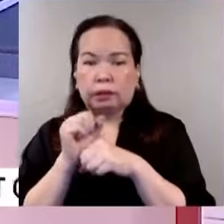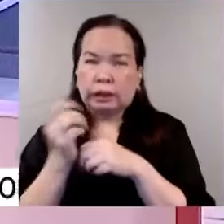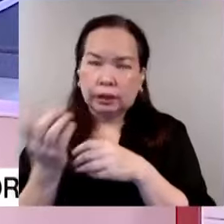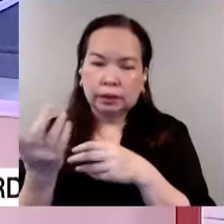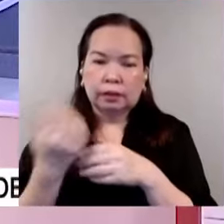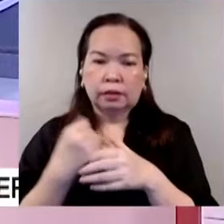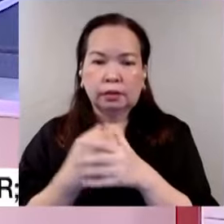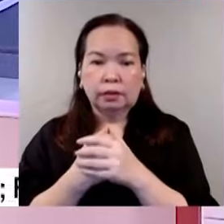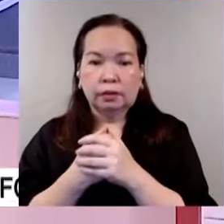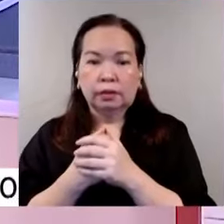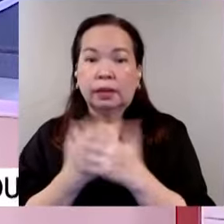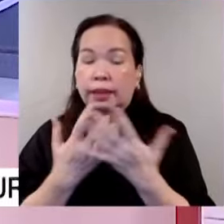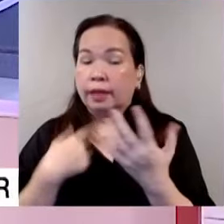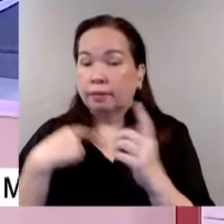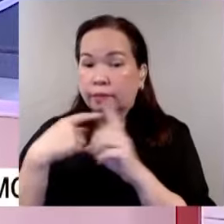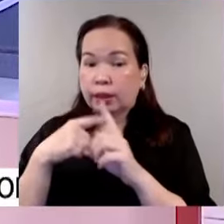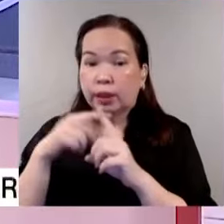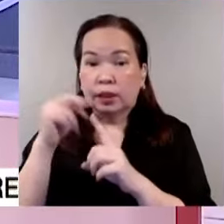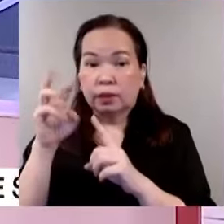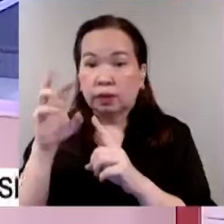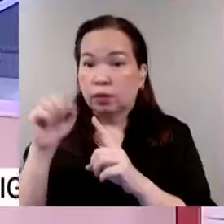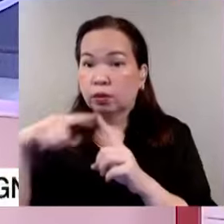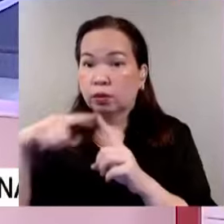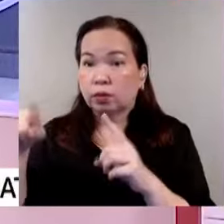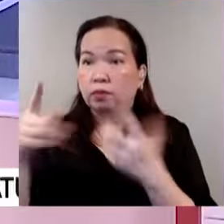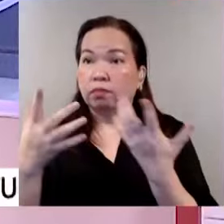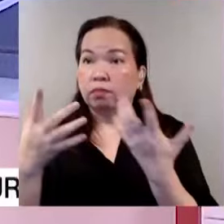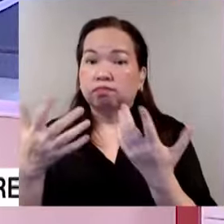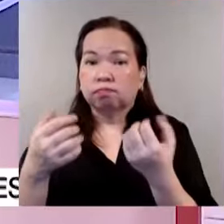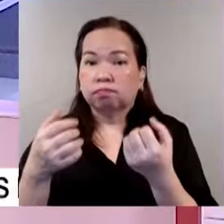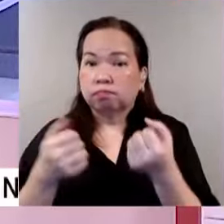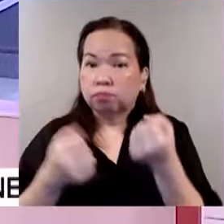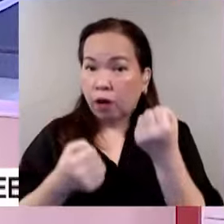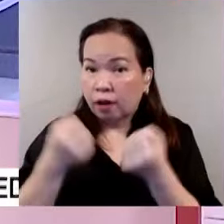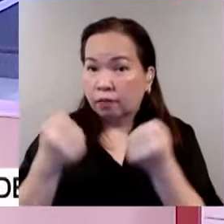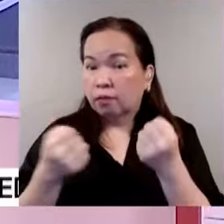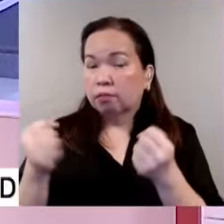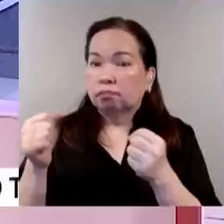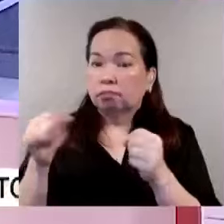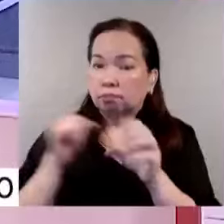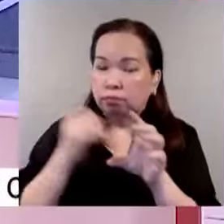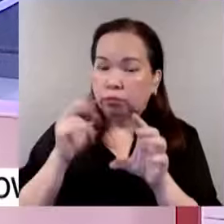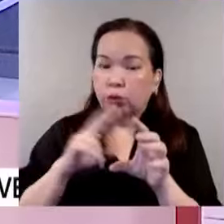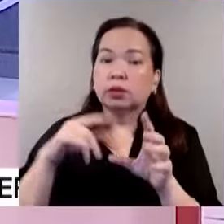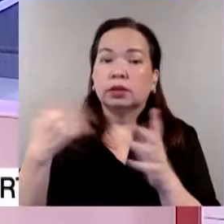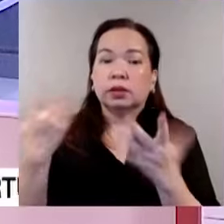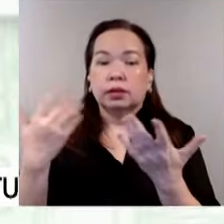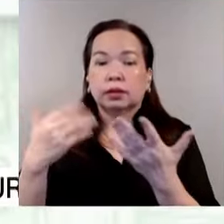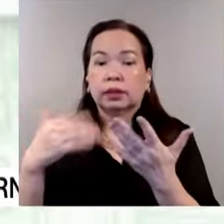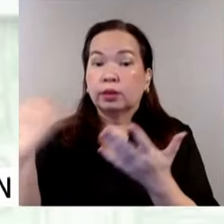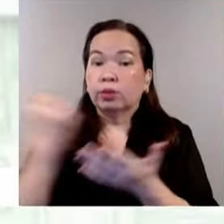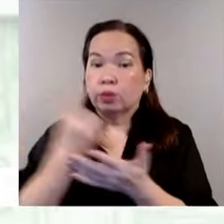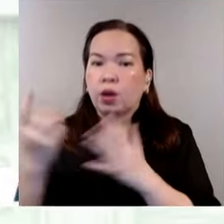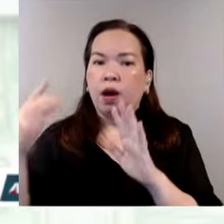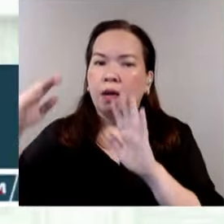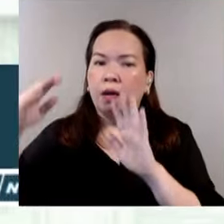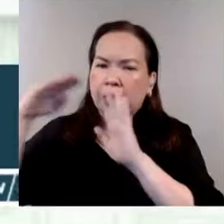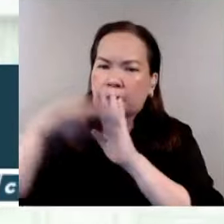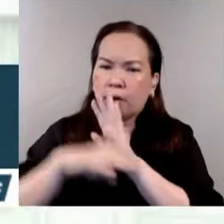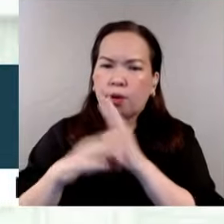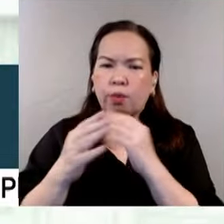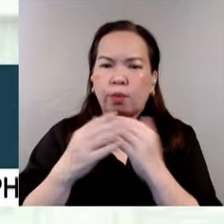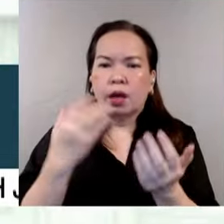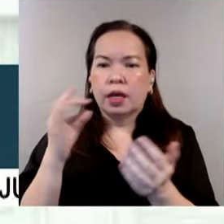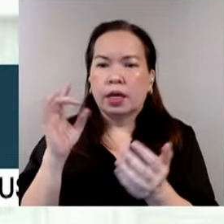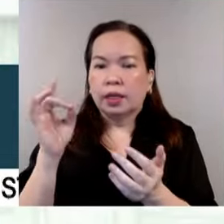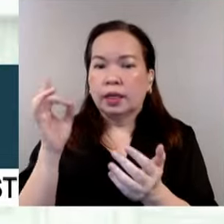A bit of good news for motorists, an oil price rollback expected next week. Gasoline prices may see the biggest drop of as much as 80